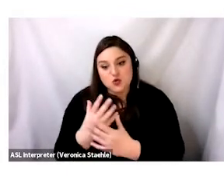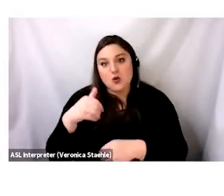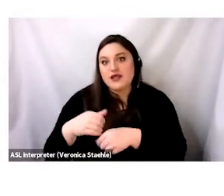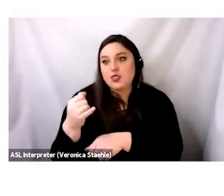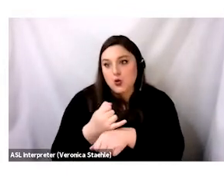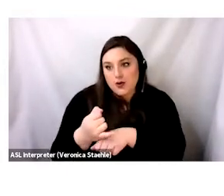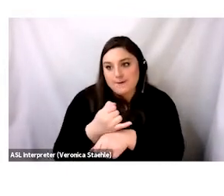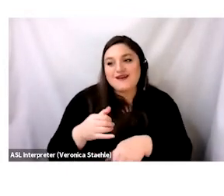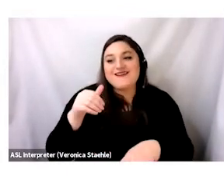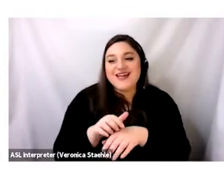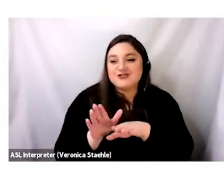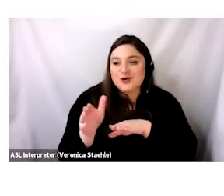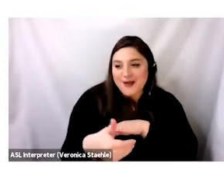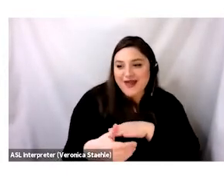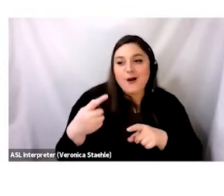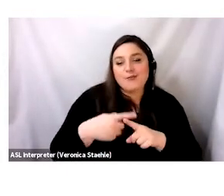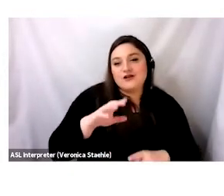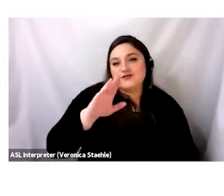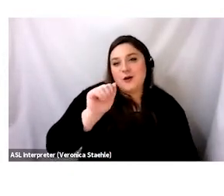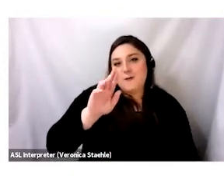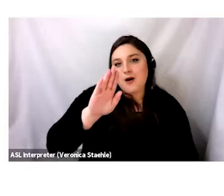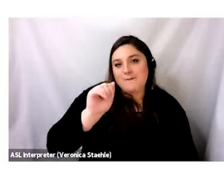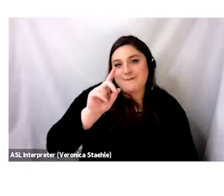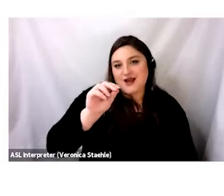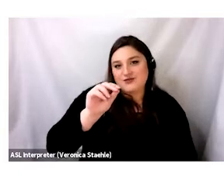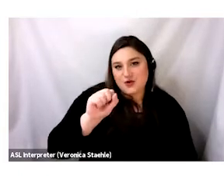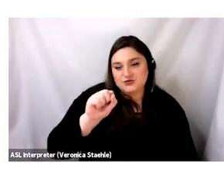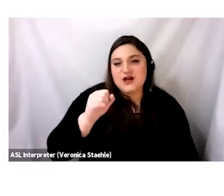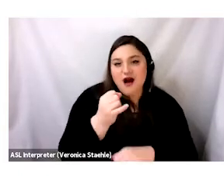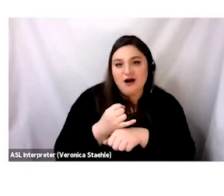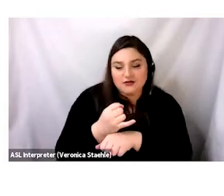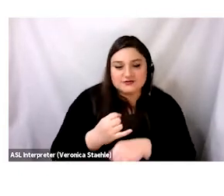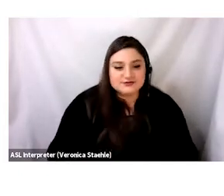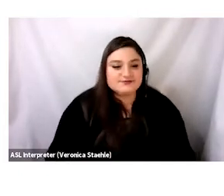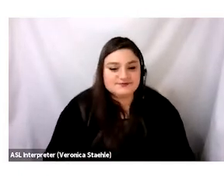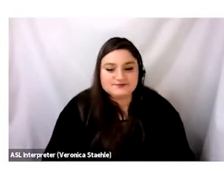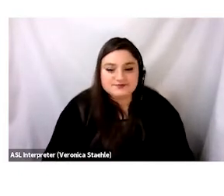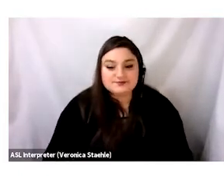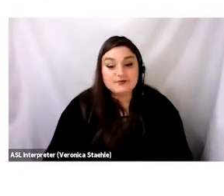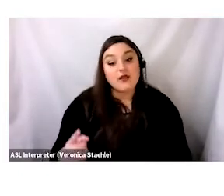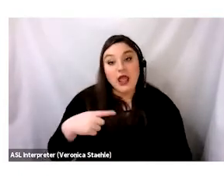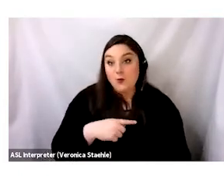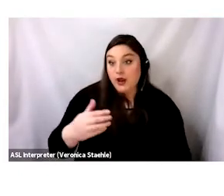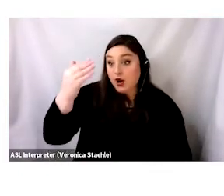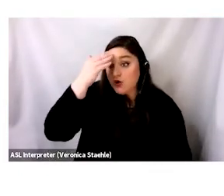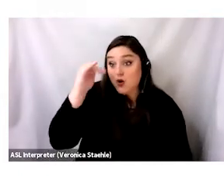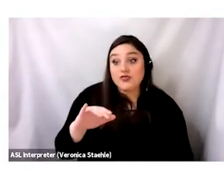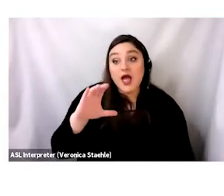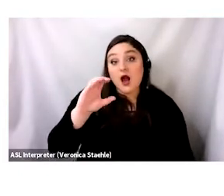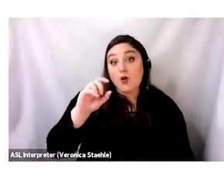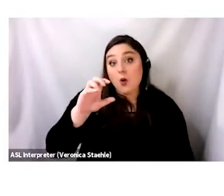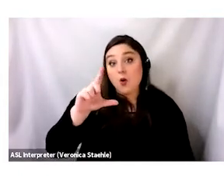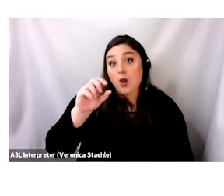in Jamaica and the Barbados. We also know that Columbus landed in the Caribbean and claimed that region for